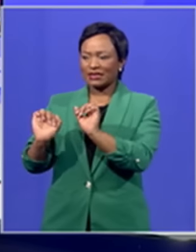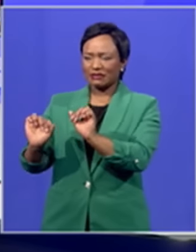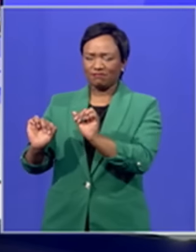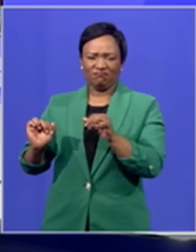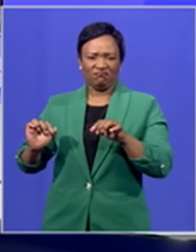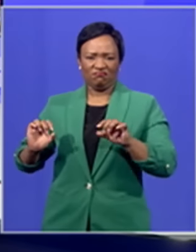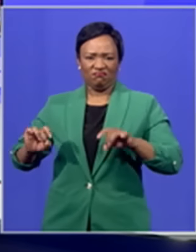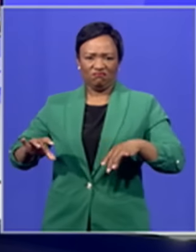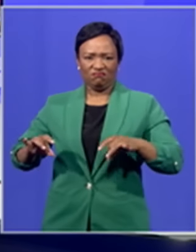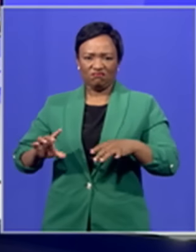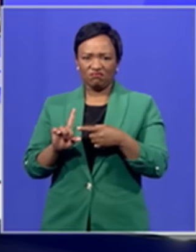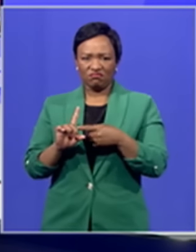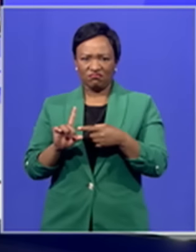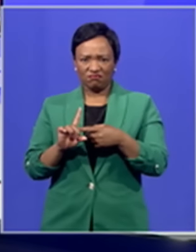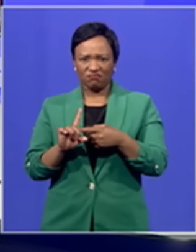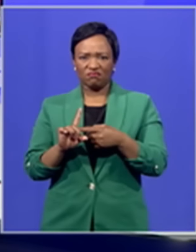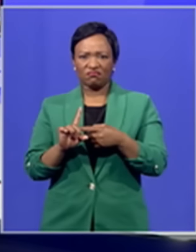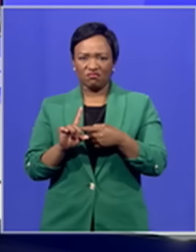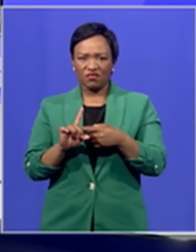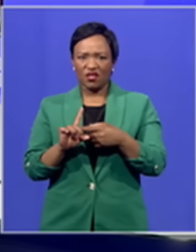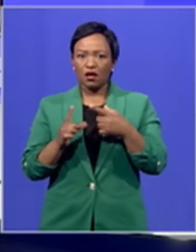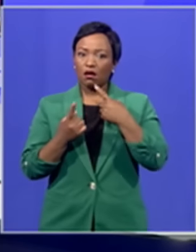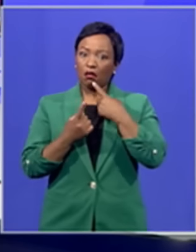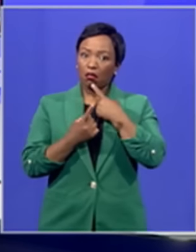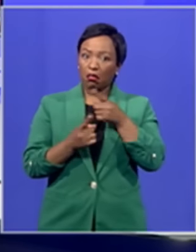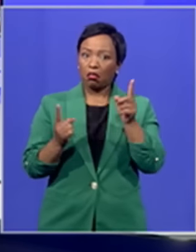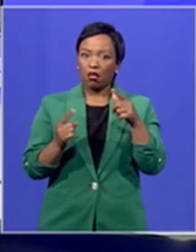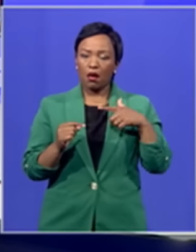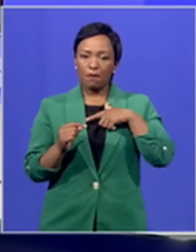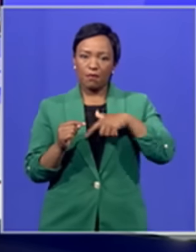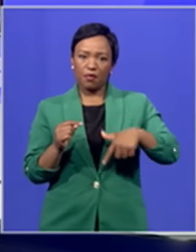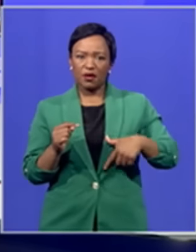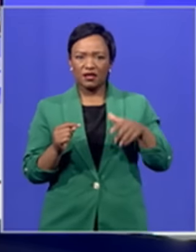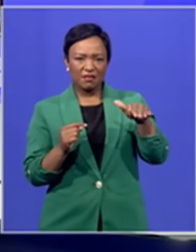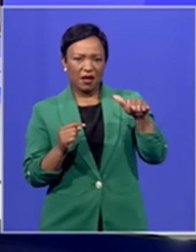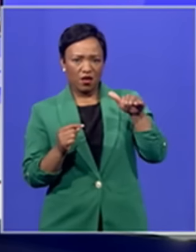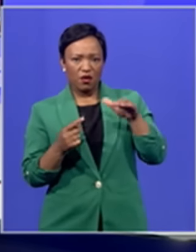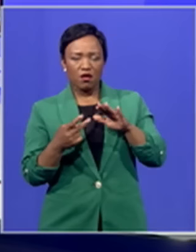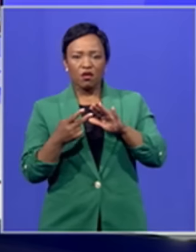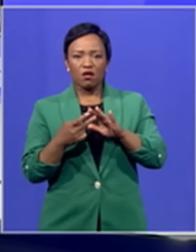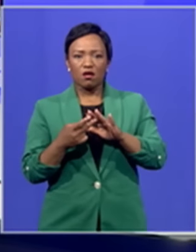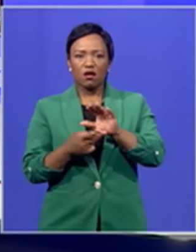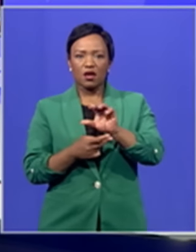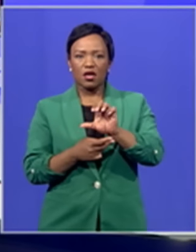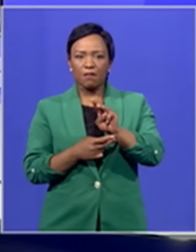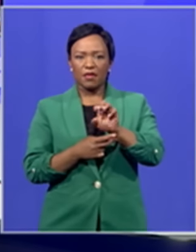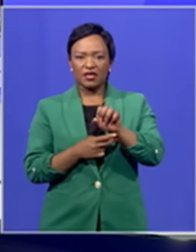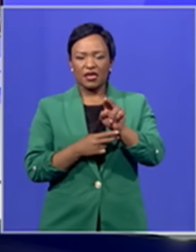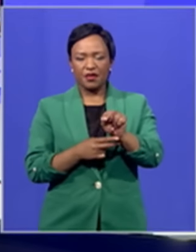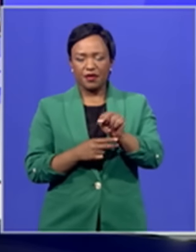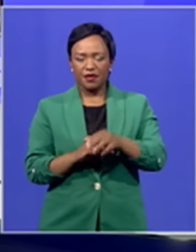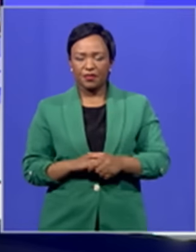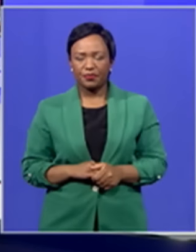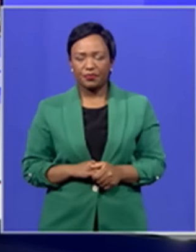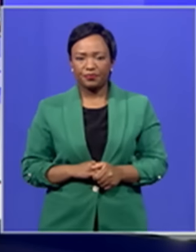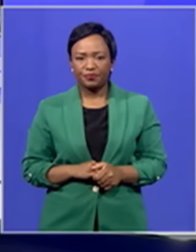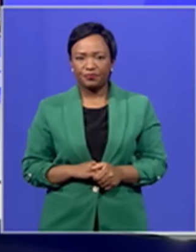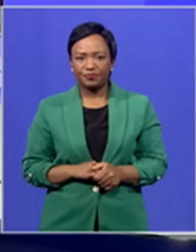Zikhala ga se nka emiša phatlalatša go sola mopresidente wa naga ya Zimbabwe Emmerson Mnangagwa.